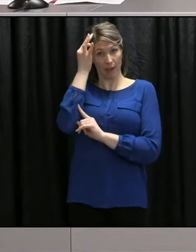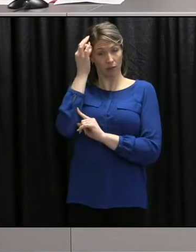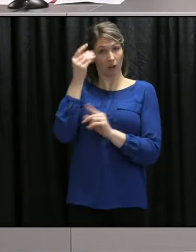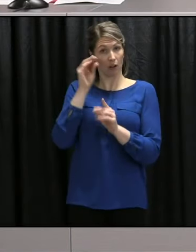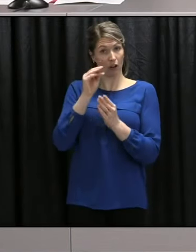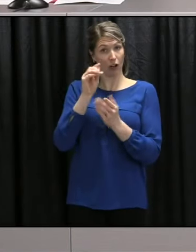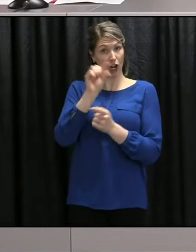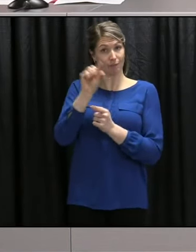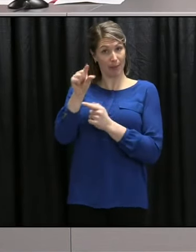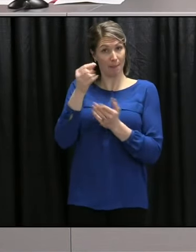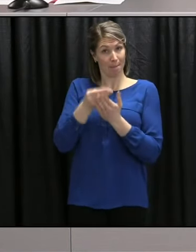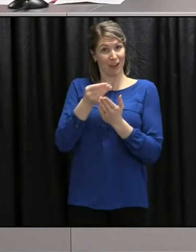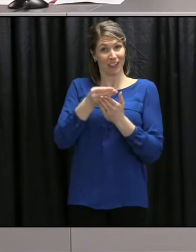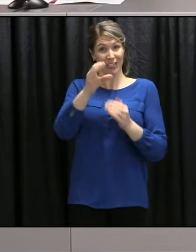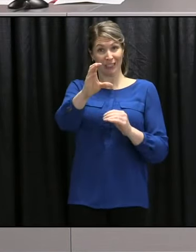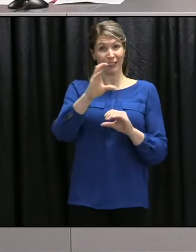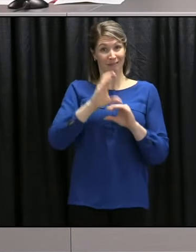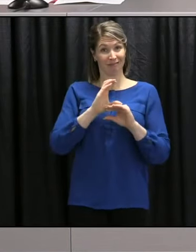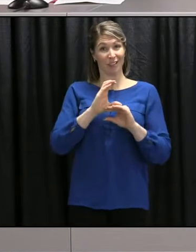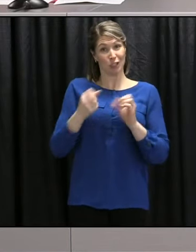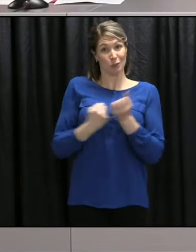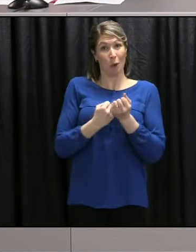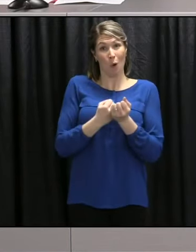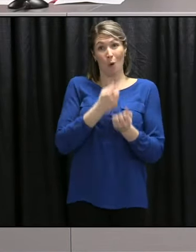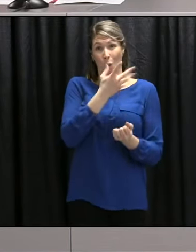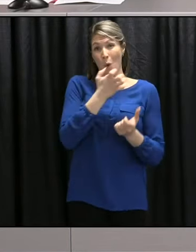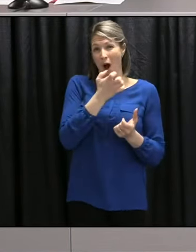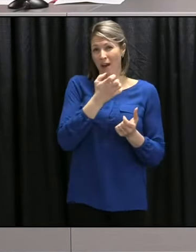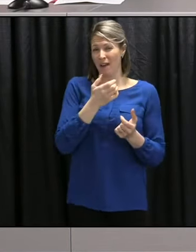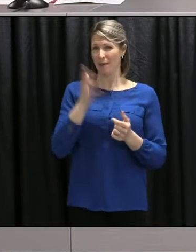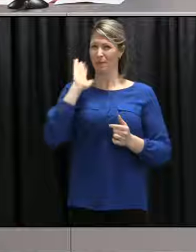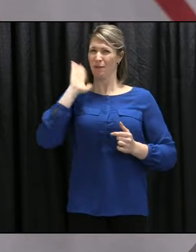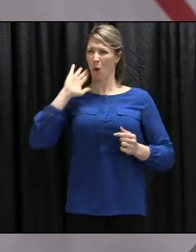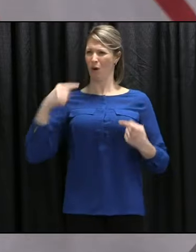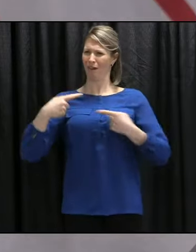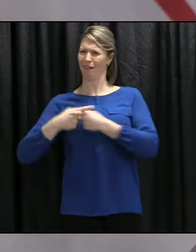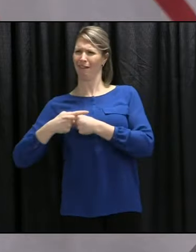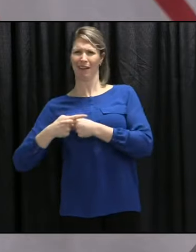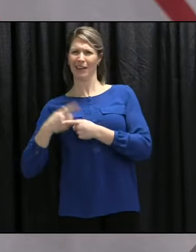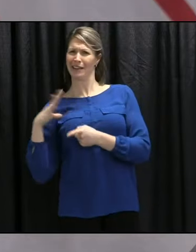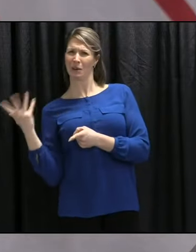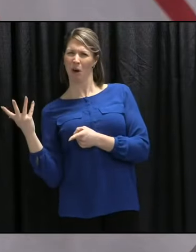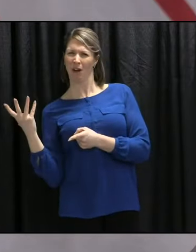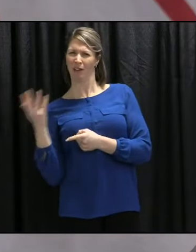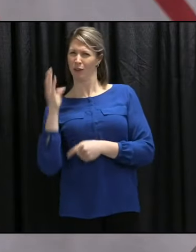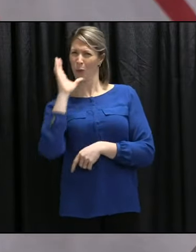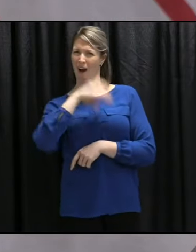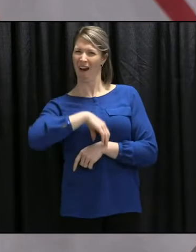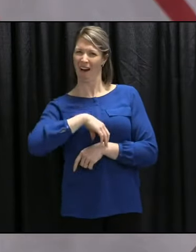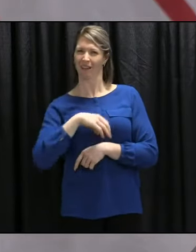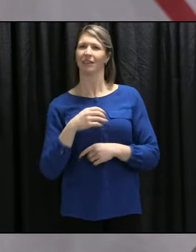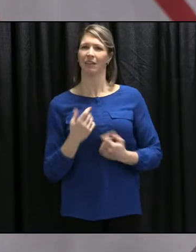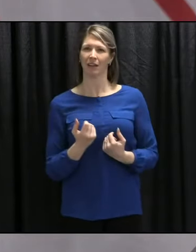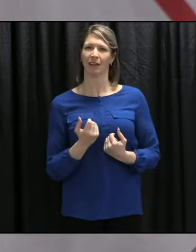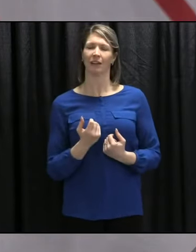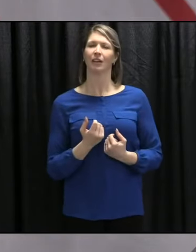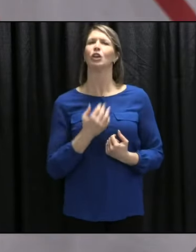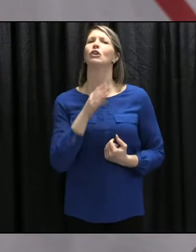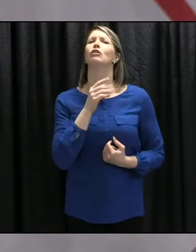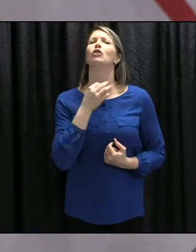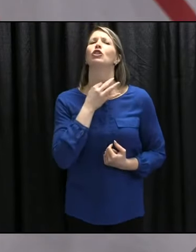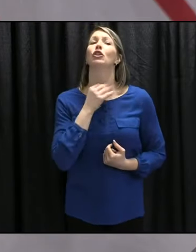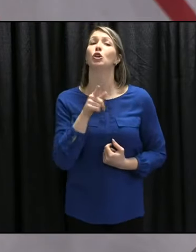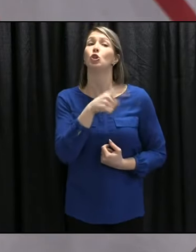questioning? Is there any opportunism at play here? Well, I'm not all worried about the timing of it. That's not my focus at